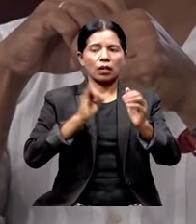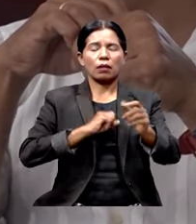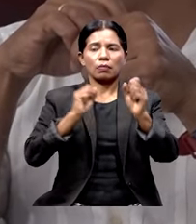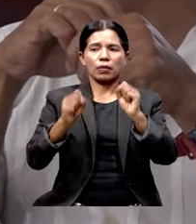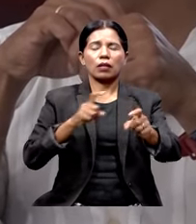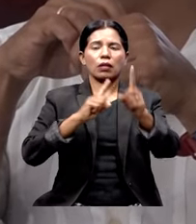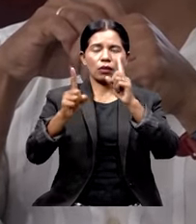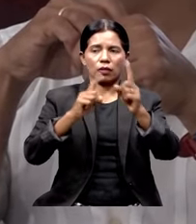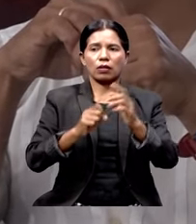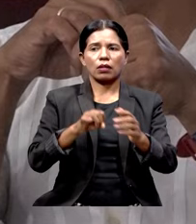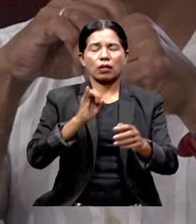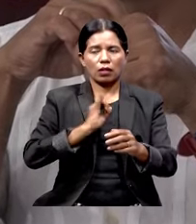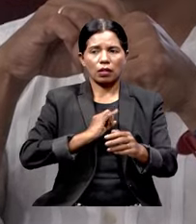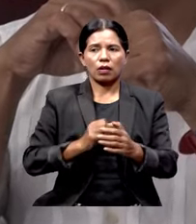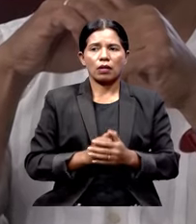the